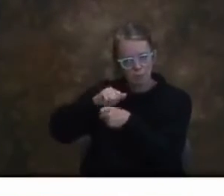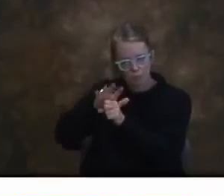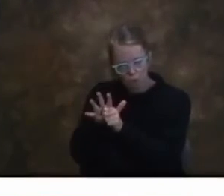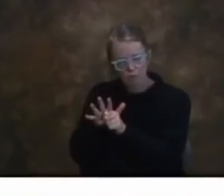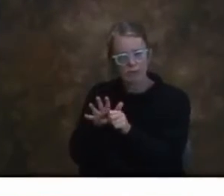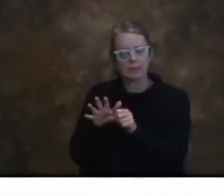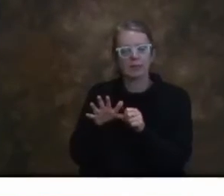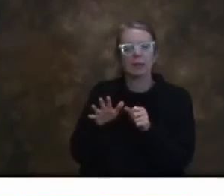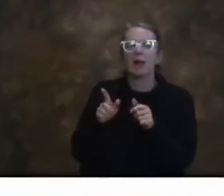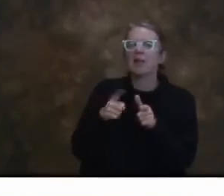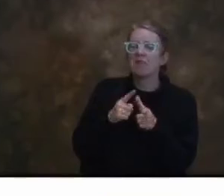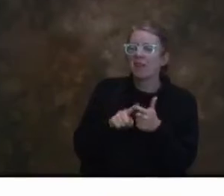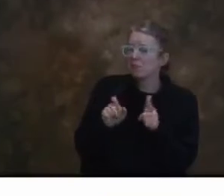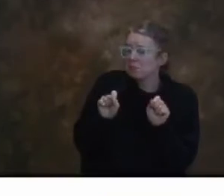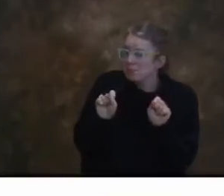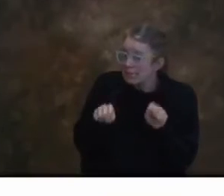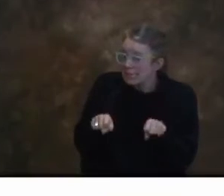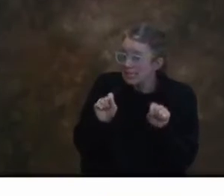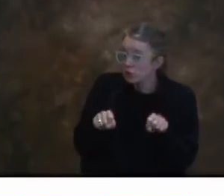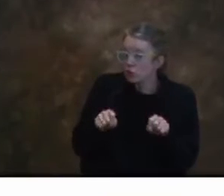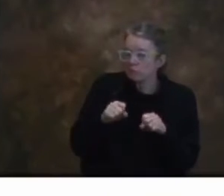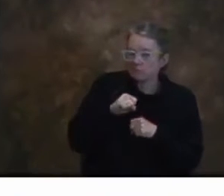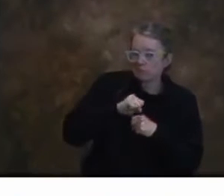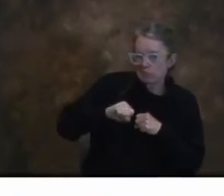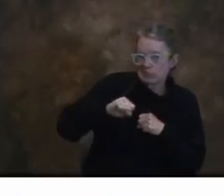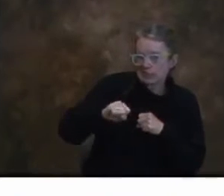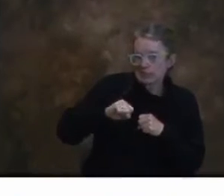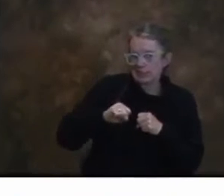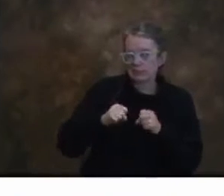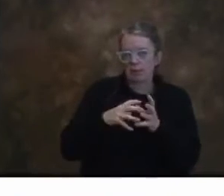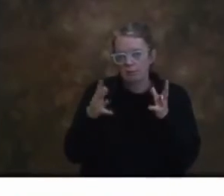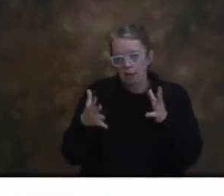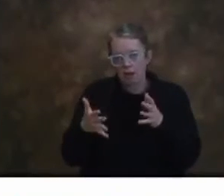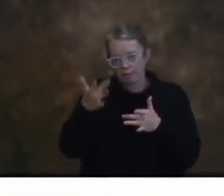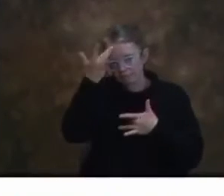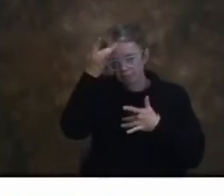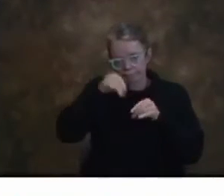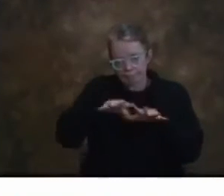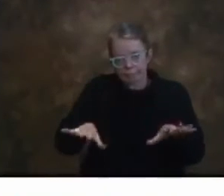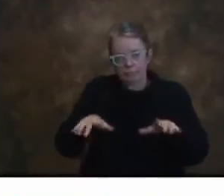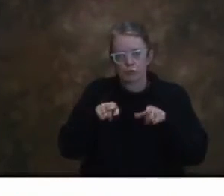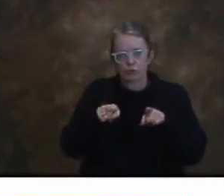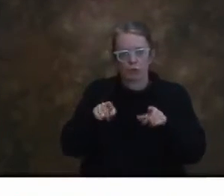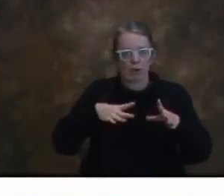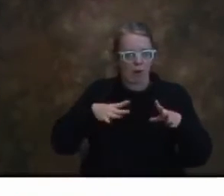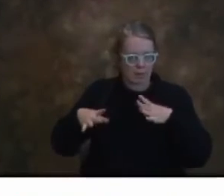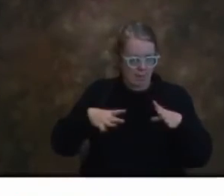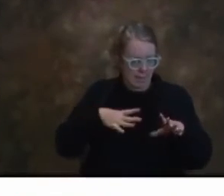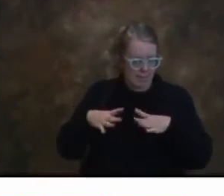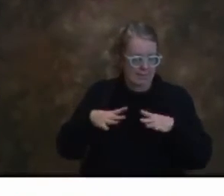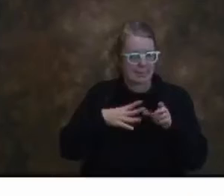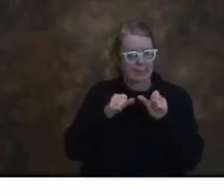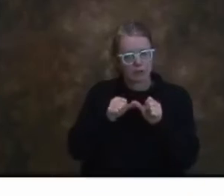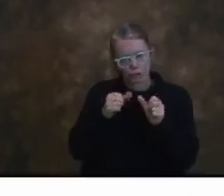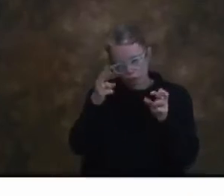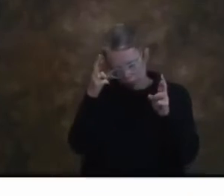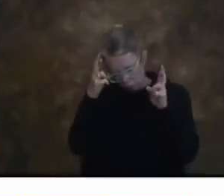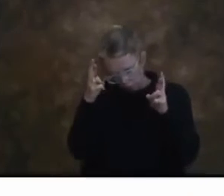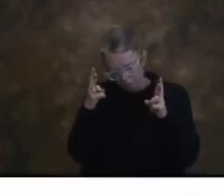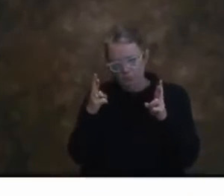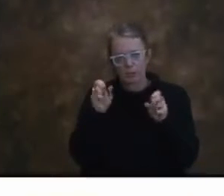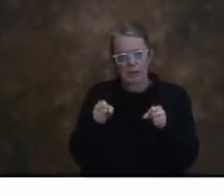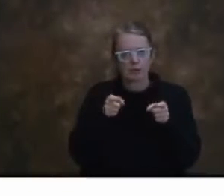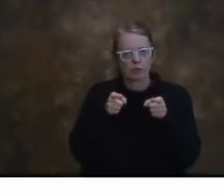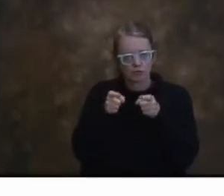through the holidays and enter the new year in a place of great hope in controlling and managing COVID-19.